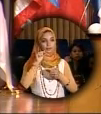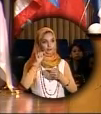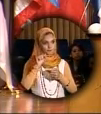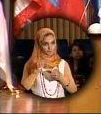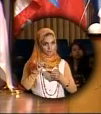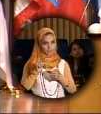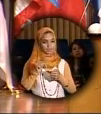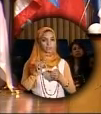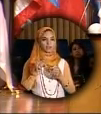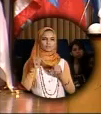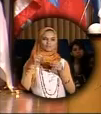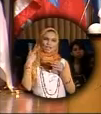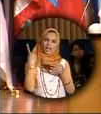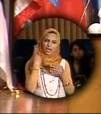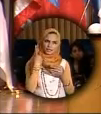education, healthcare,